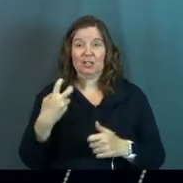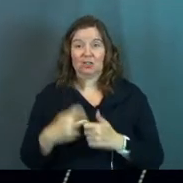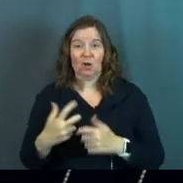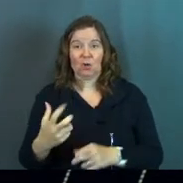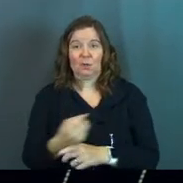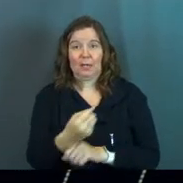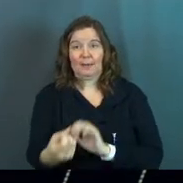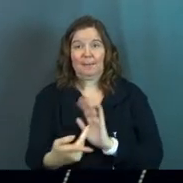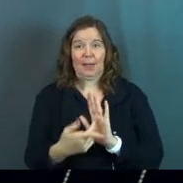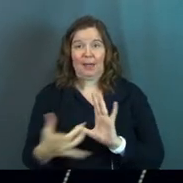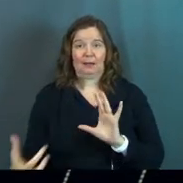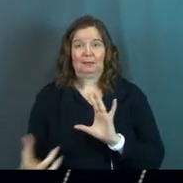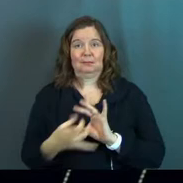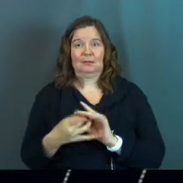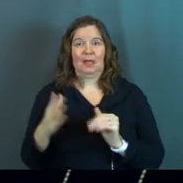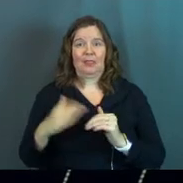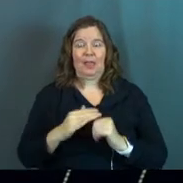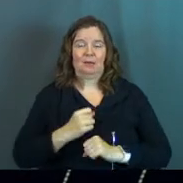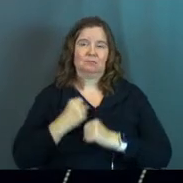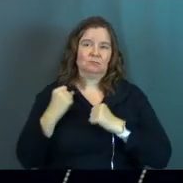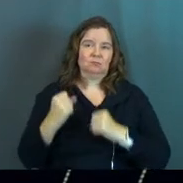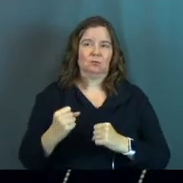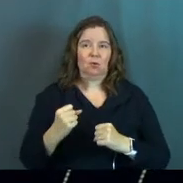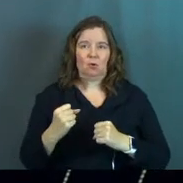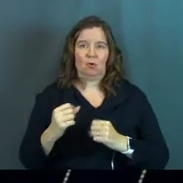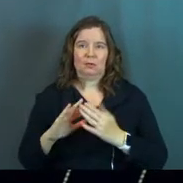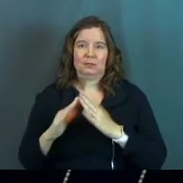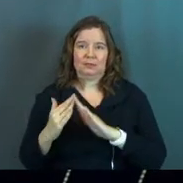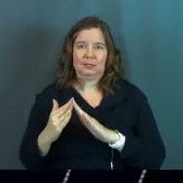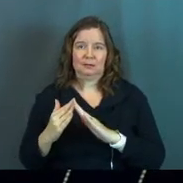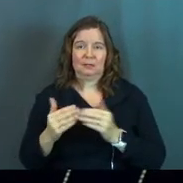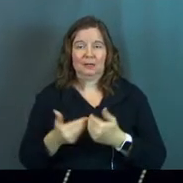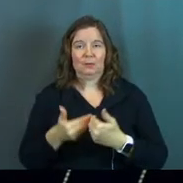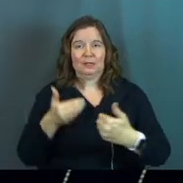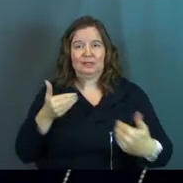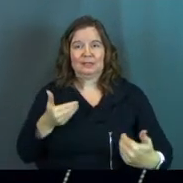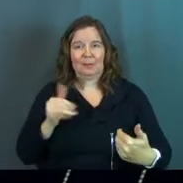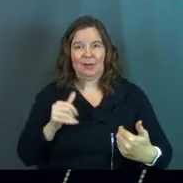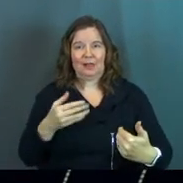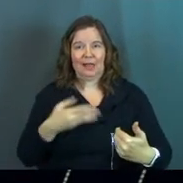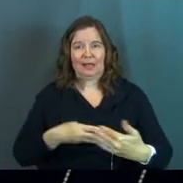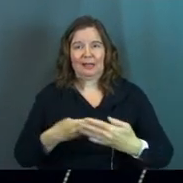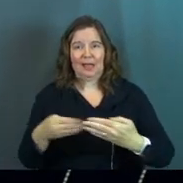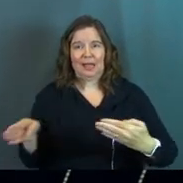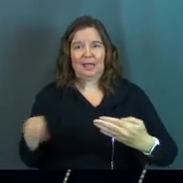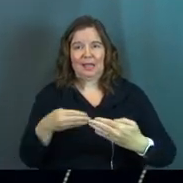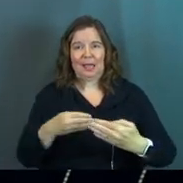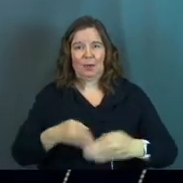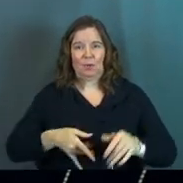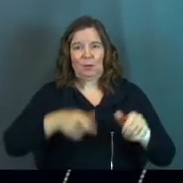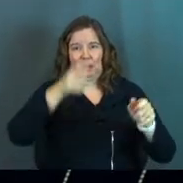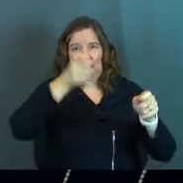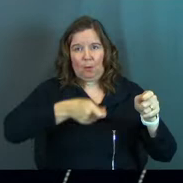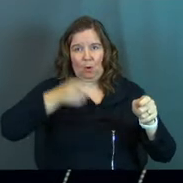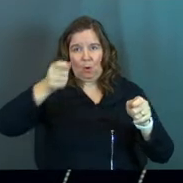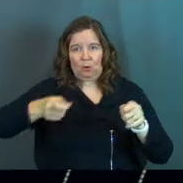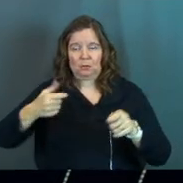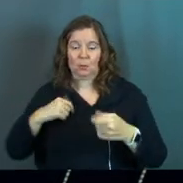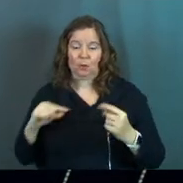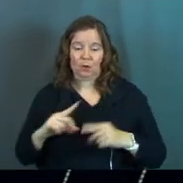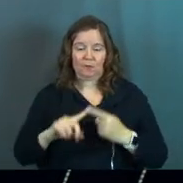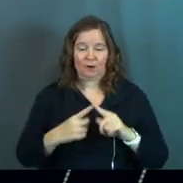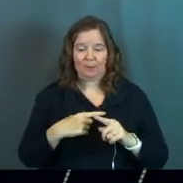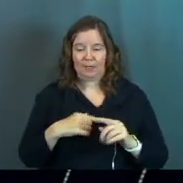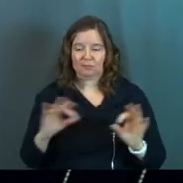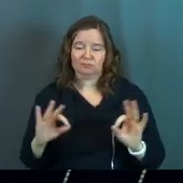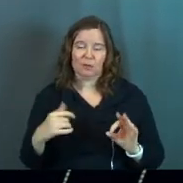city. Arguments separate friends like a gate locked with bars. Sometimes we hurt friends because we're careless. We hurt friends